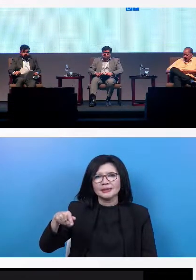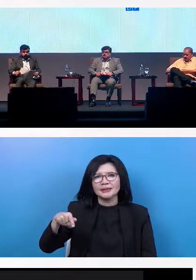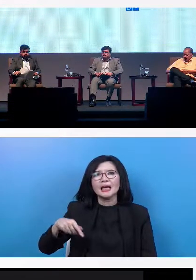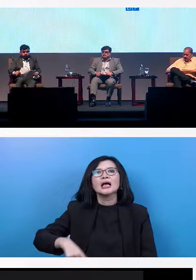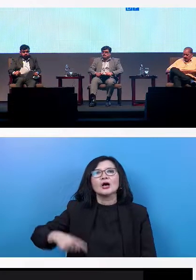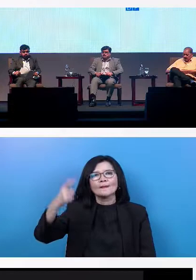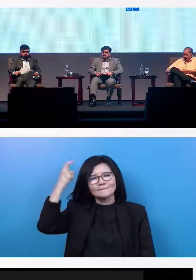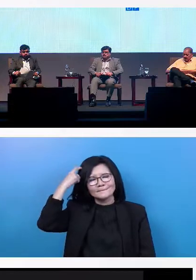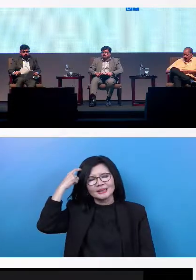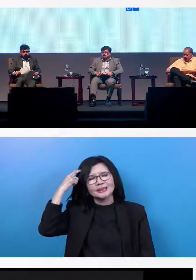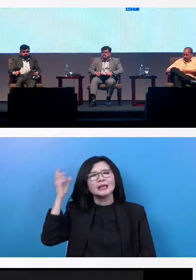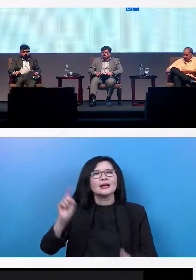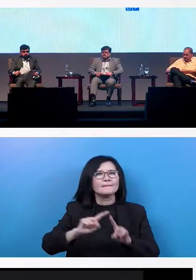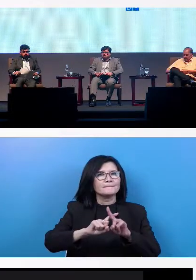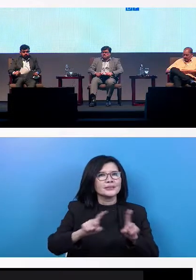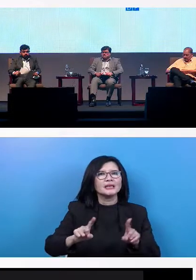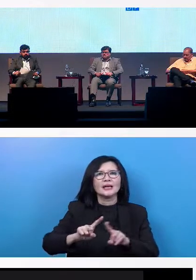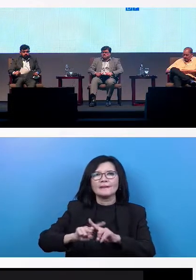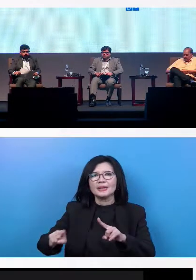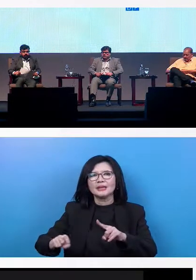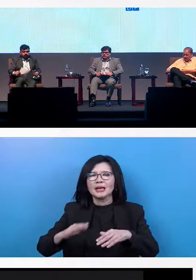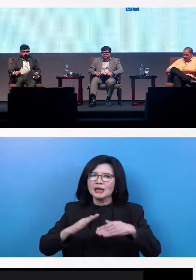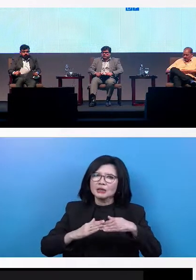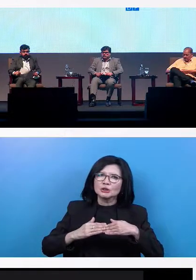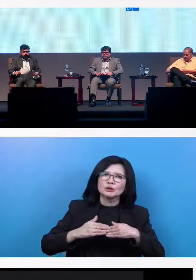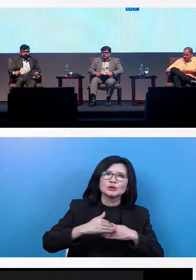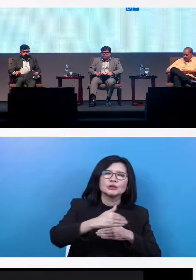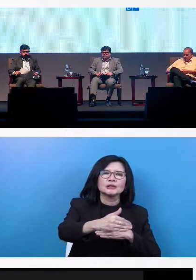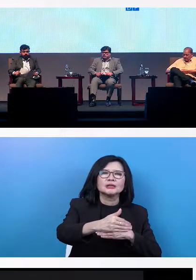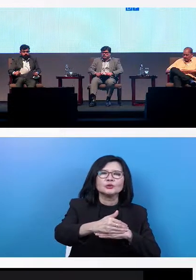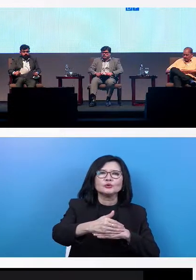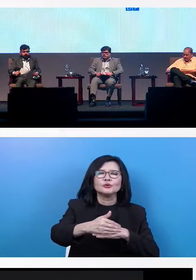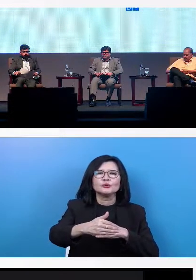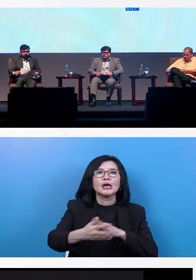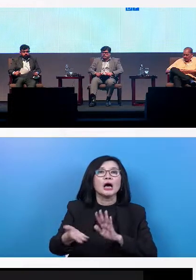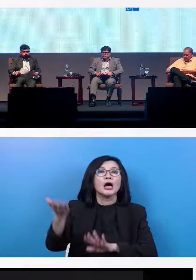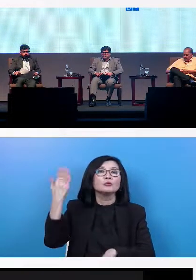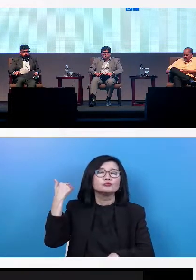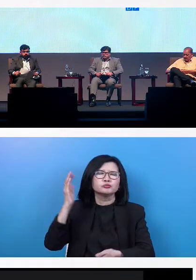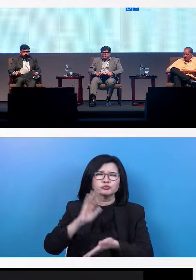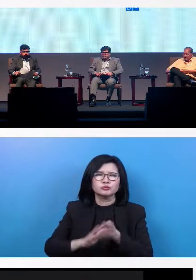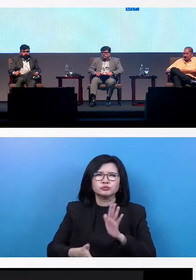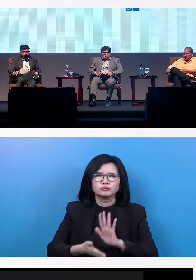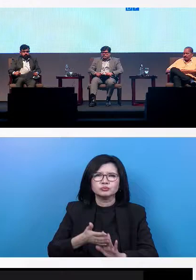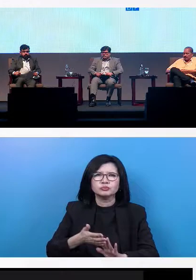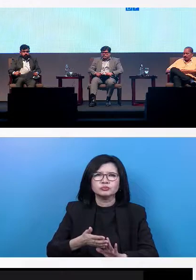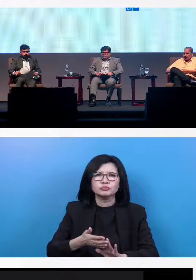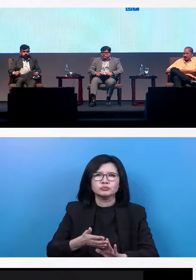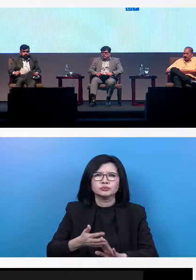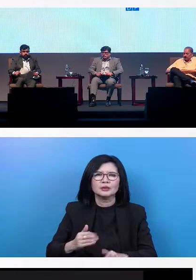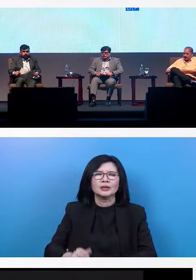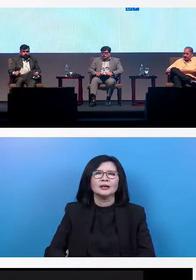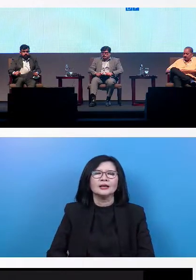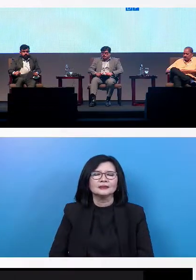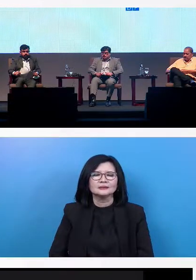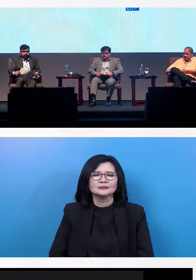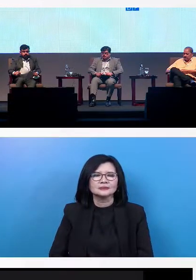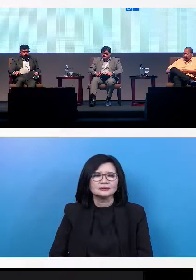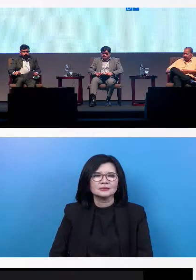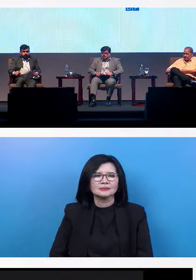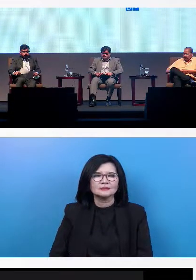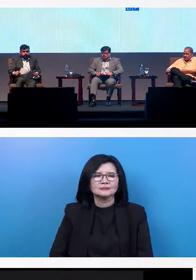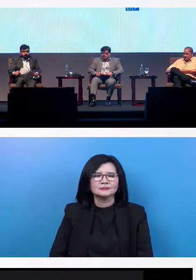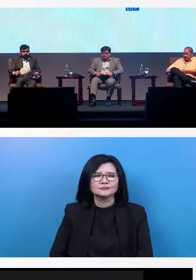on doing the things the way they've always been done through the different silos that they all have. And I think